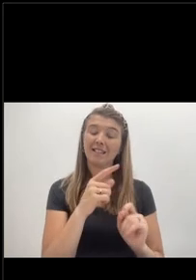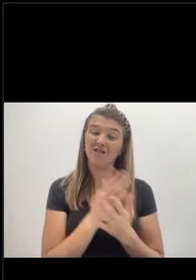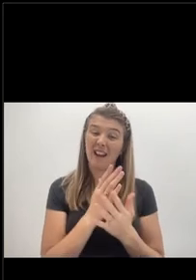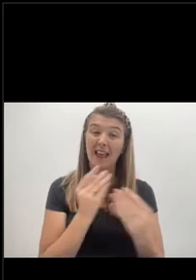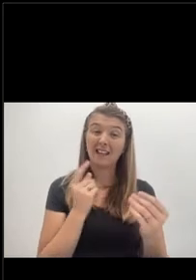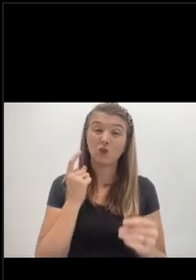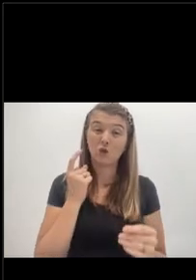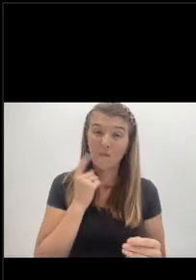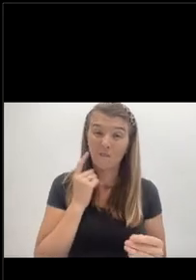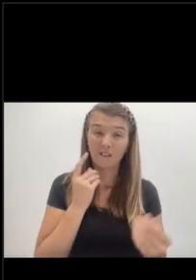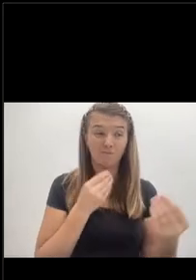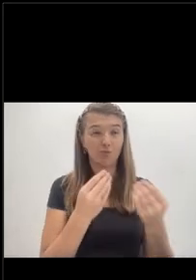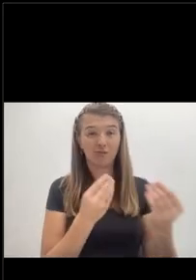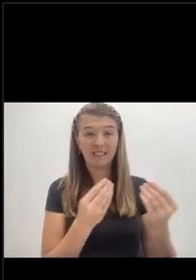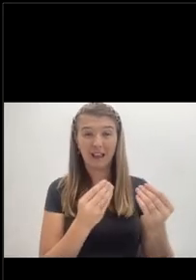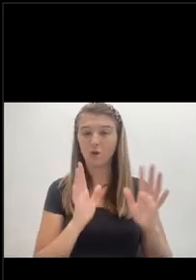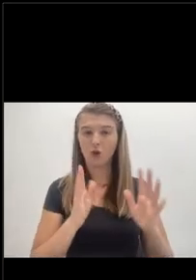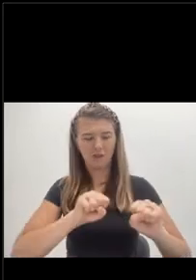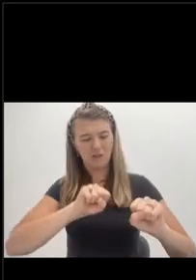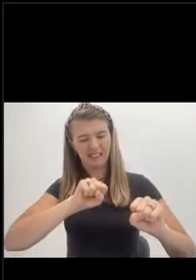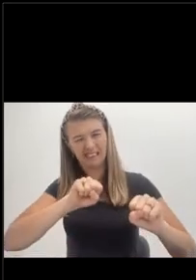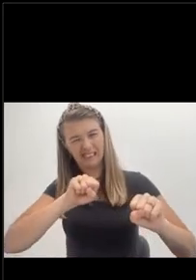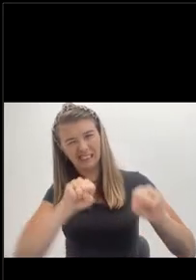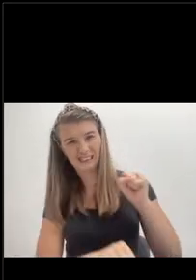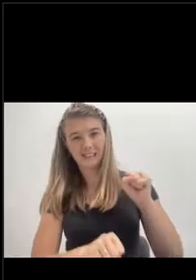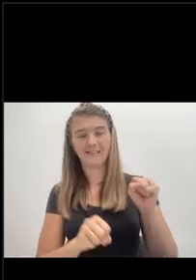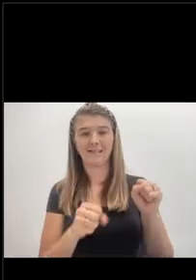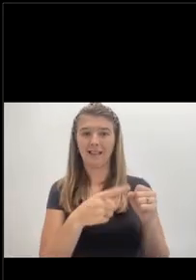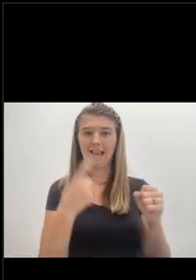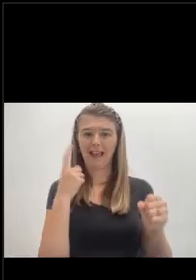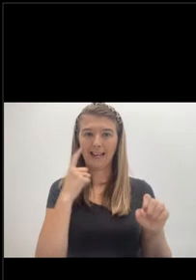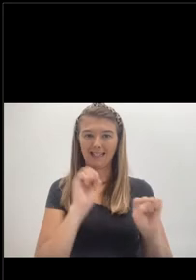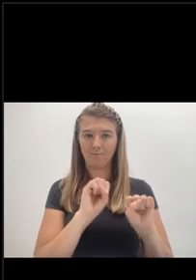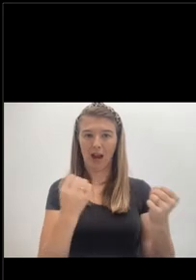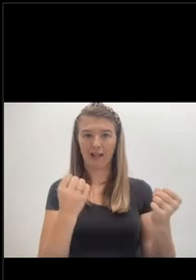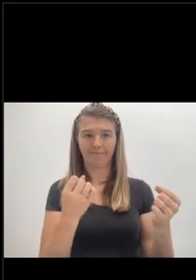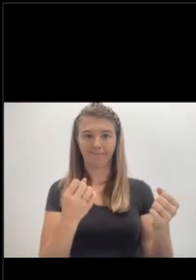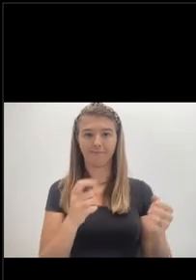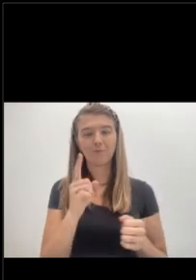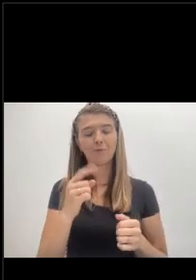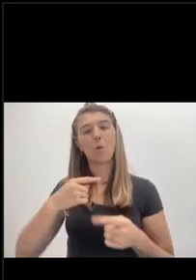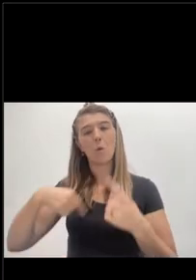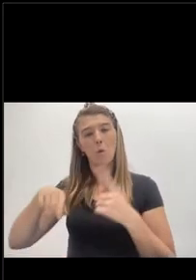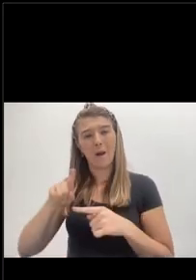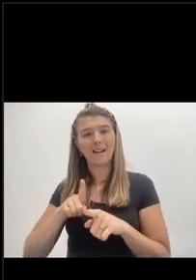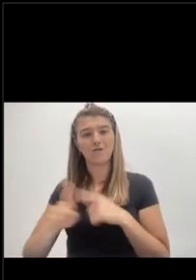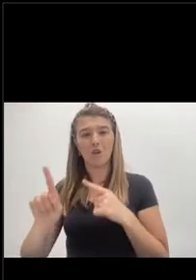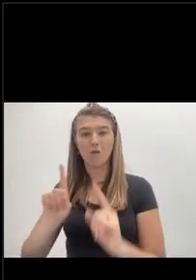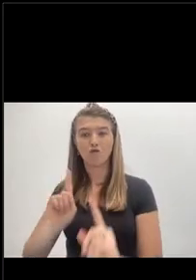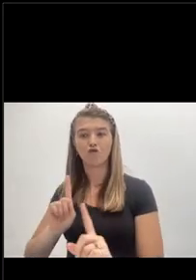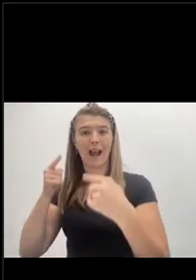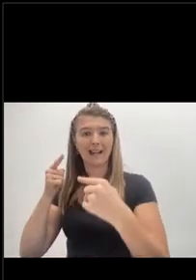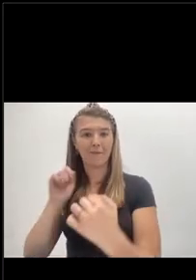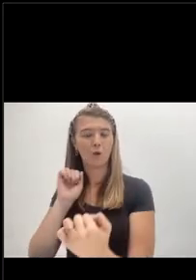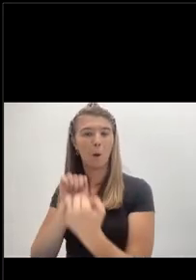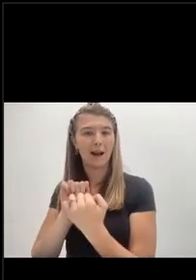take much energy at all to break it. Whereas what we try to employ is a reactive compatibilization mechanism. So we don't